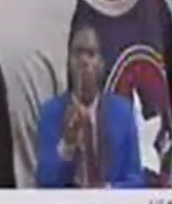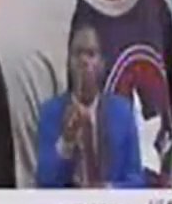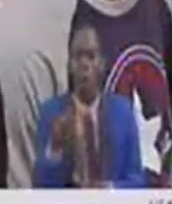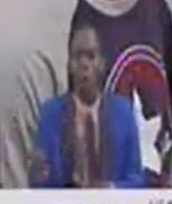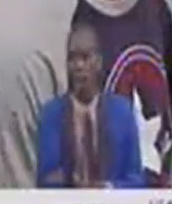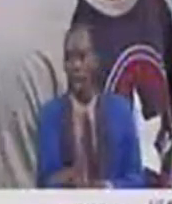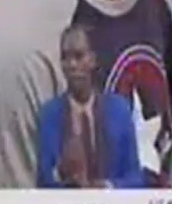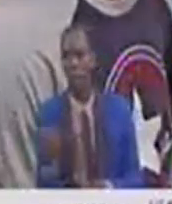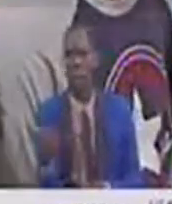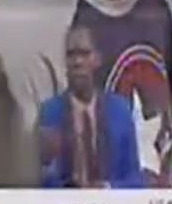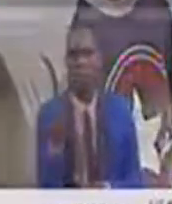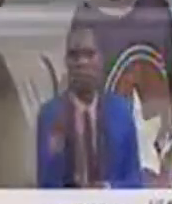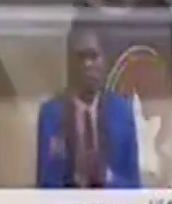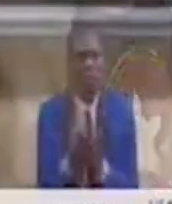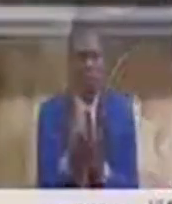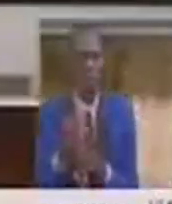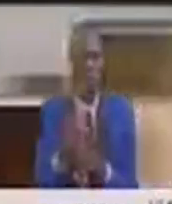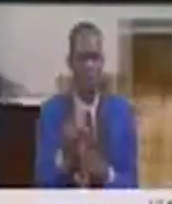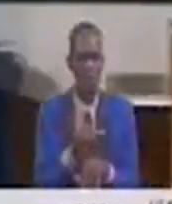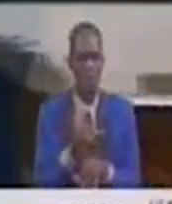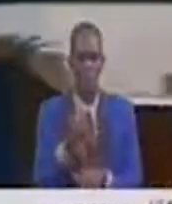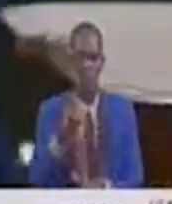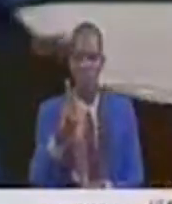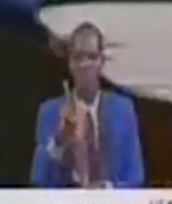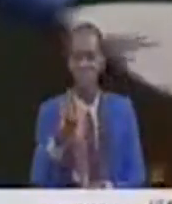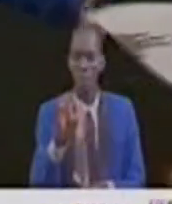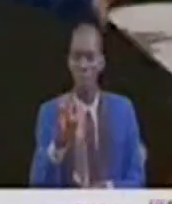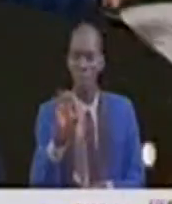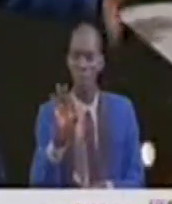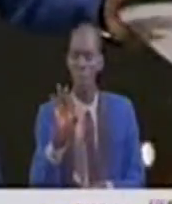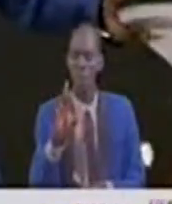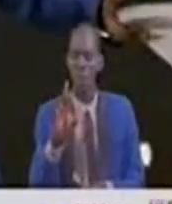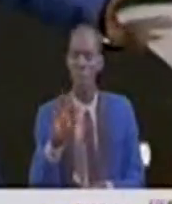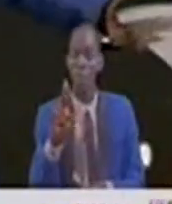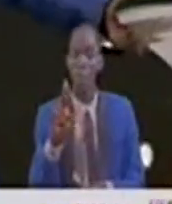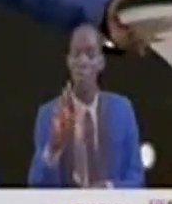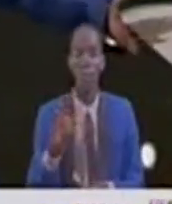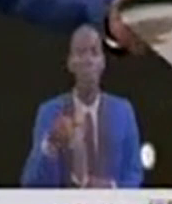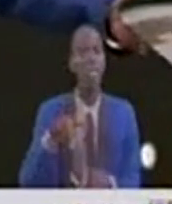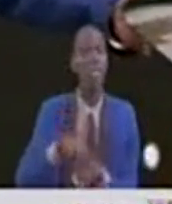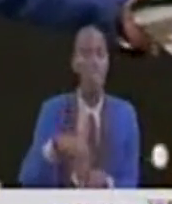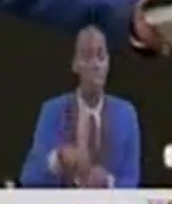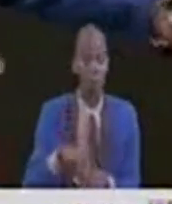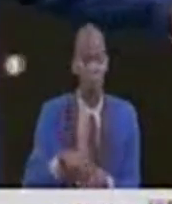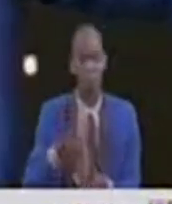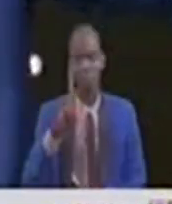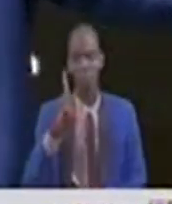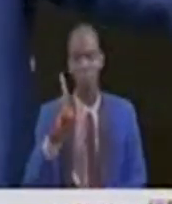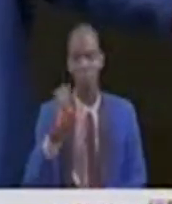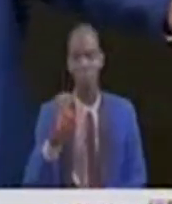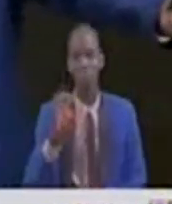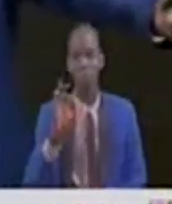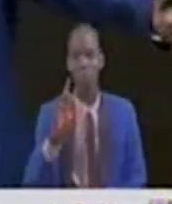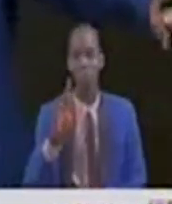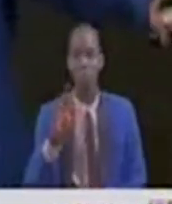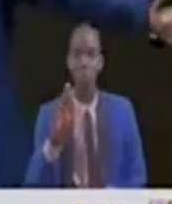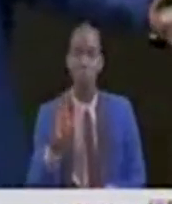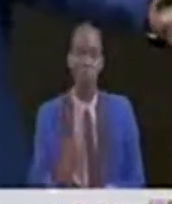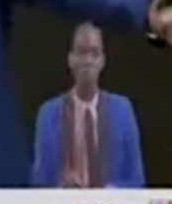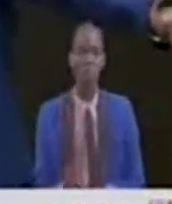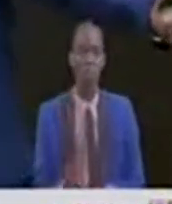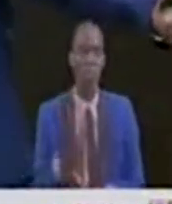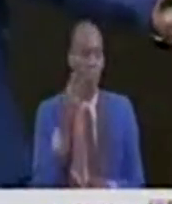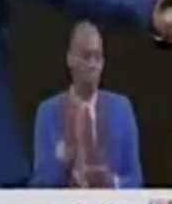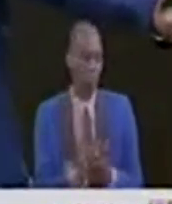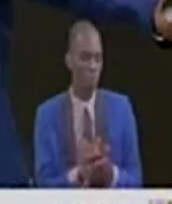that word, defraud. When somebody practices fraud and he cheats the other person in